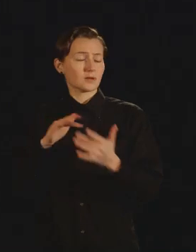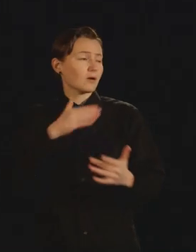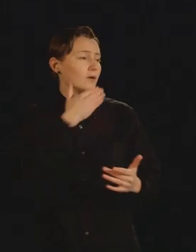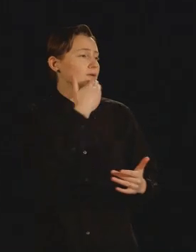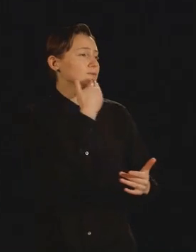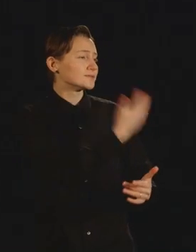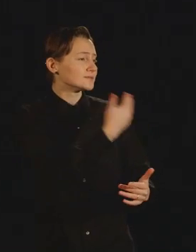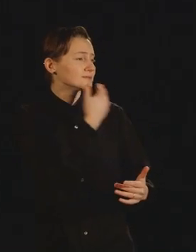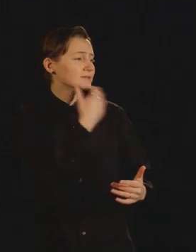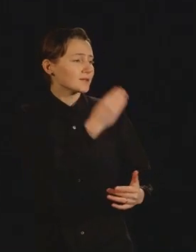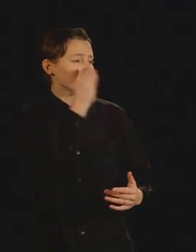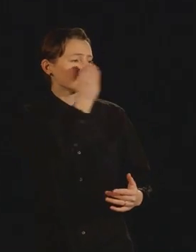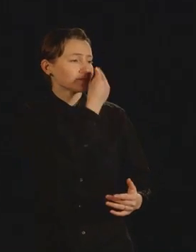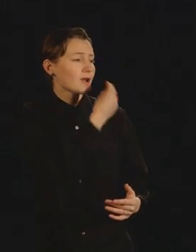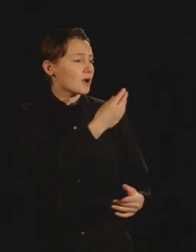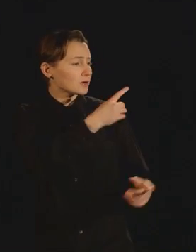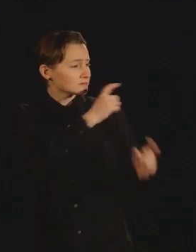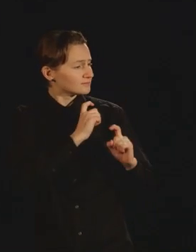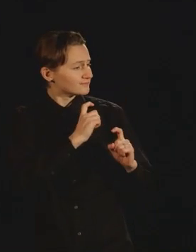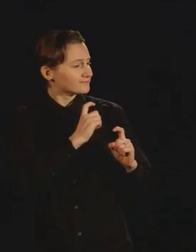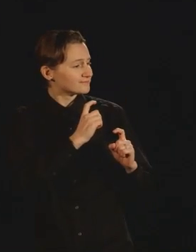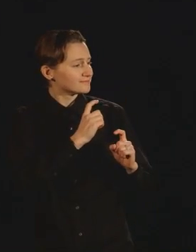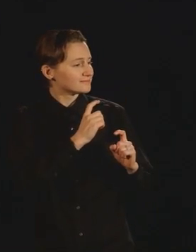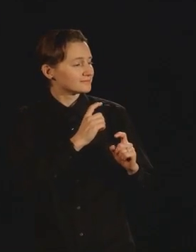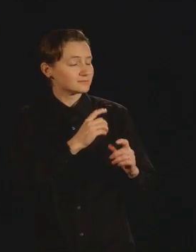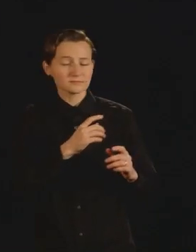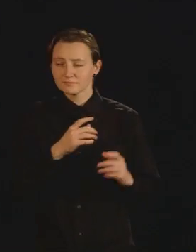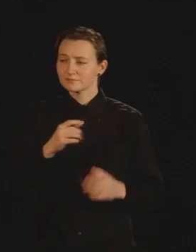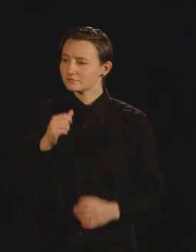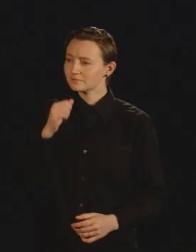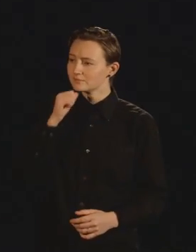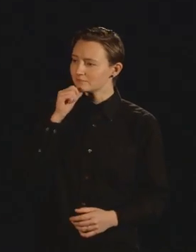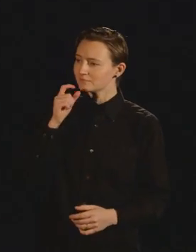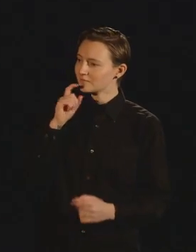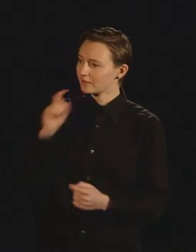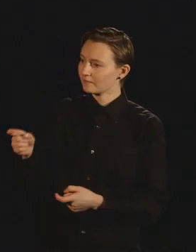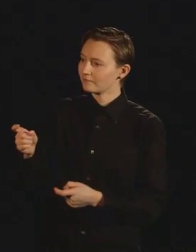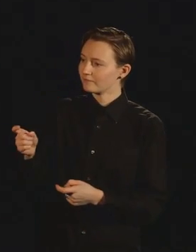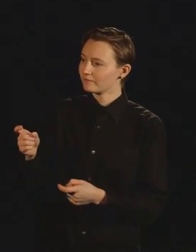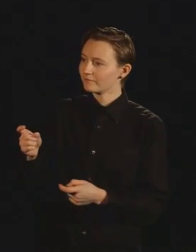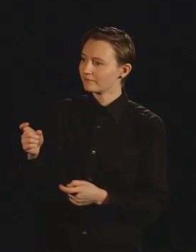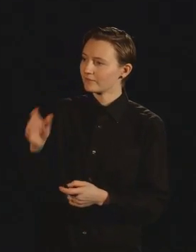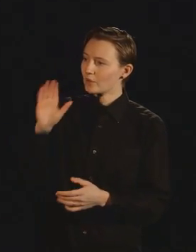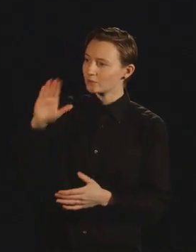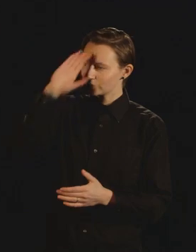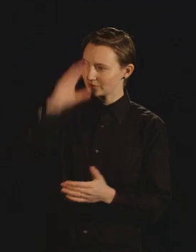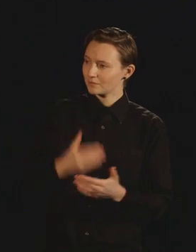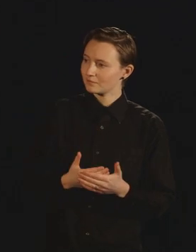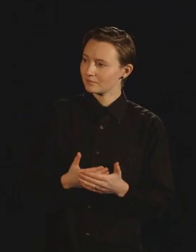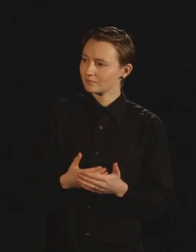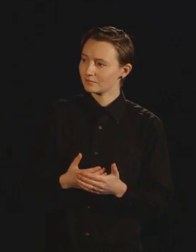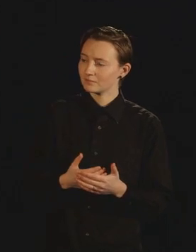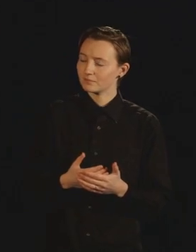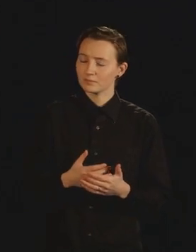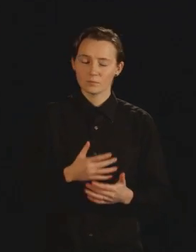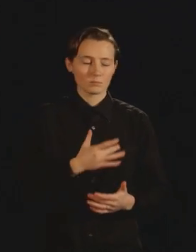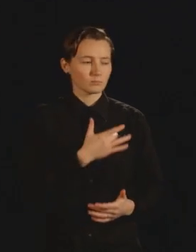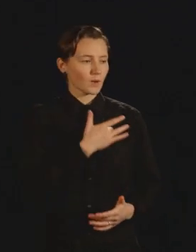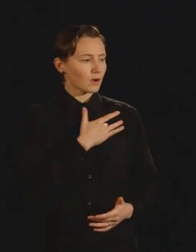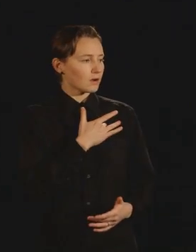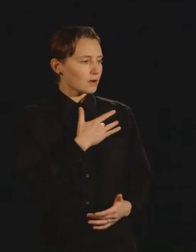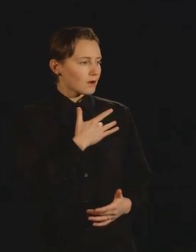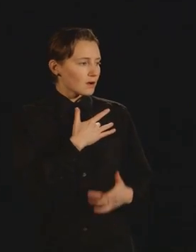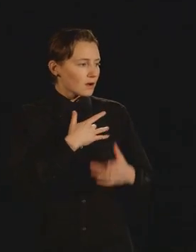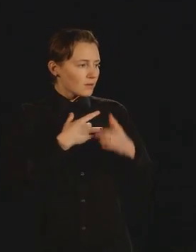received on her birthday. I told her I hadn't sent them. Her son had. And she literally